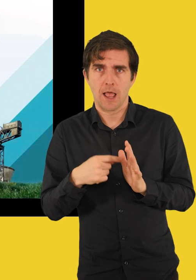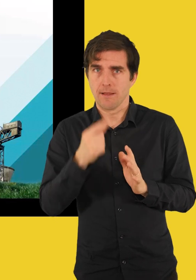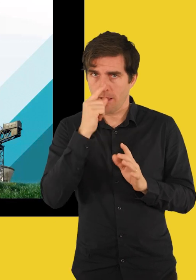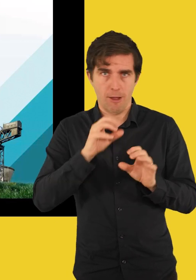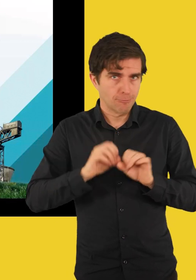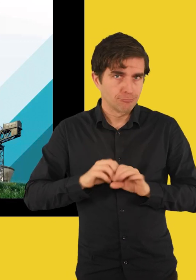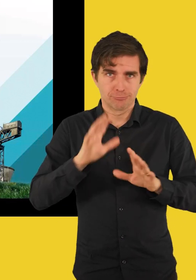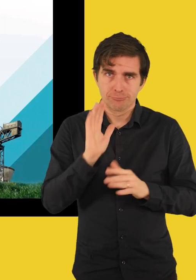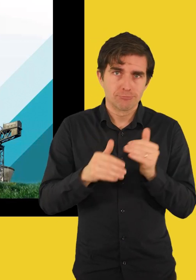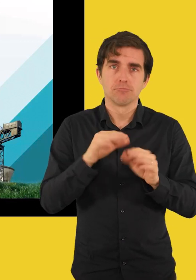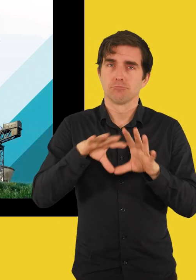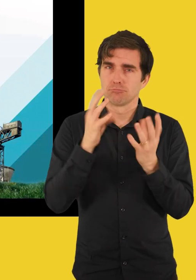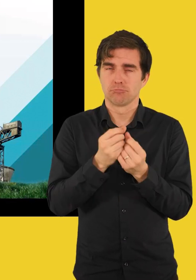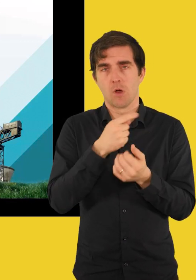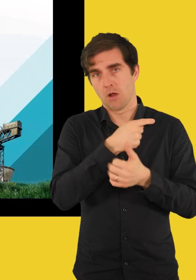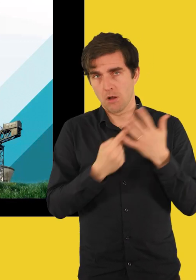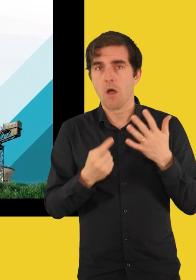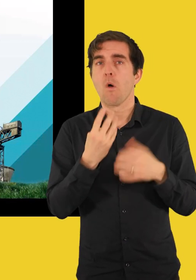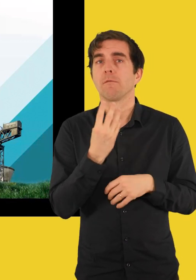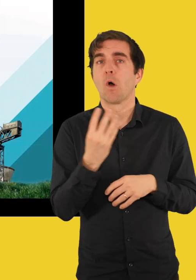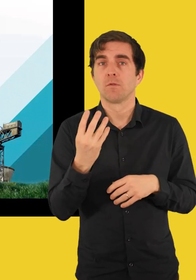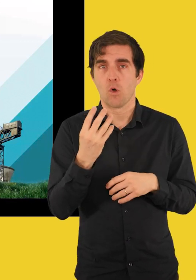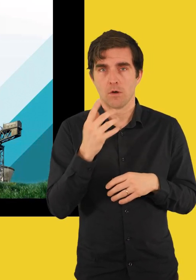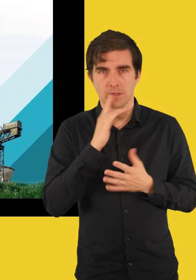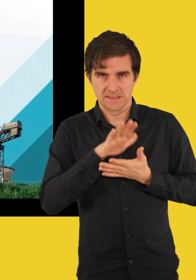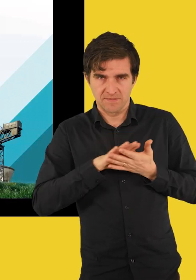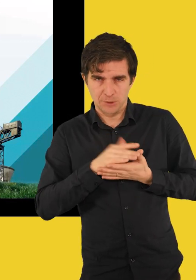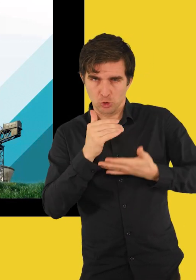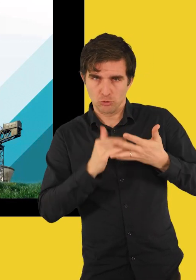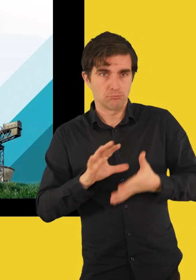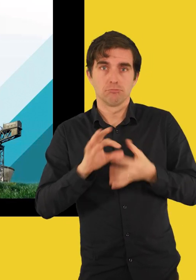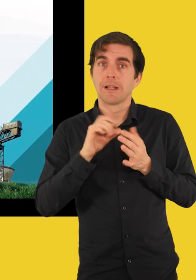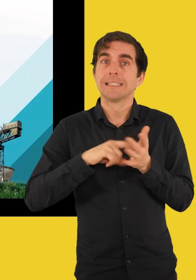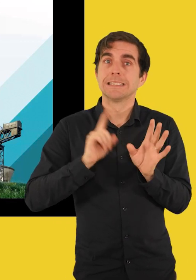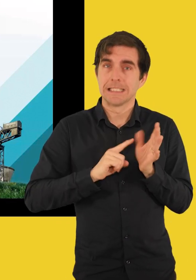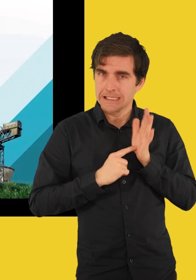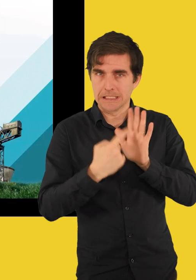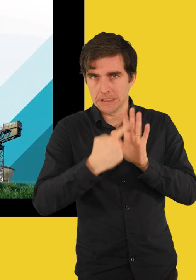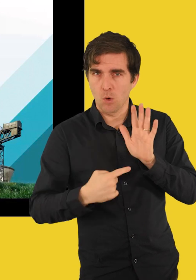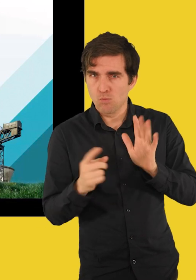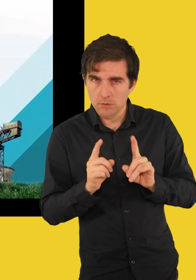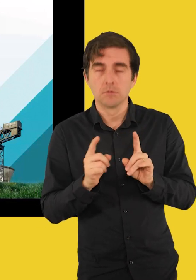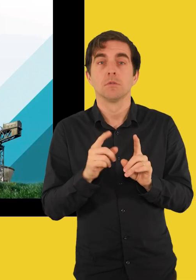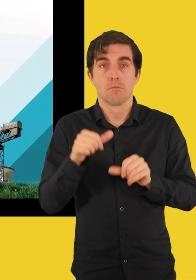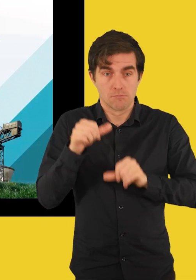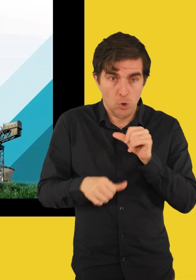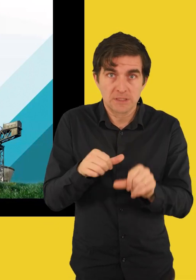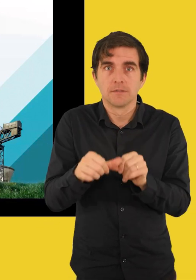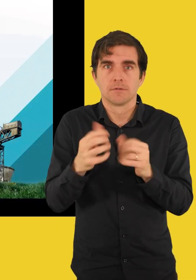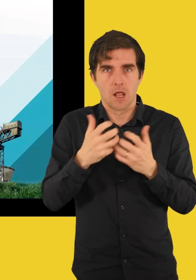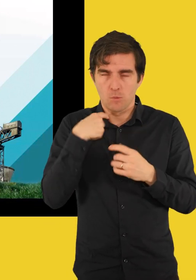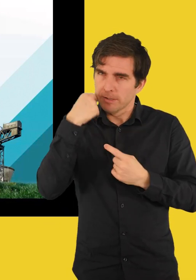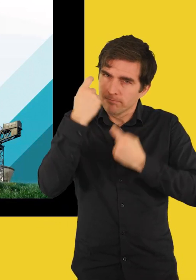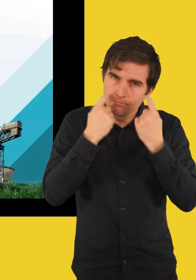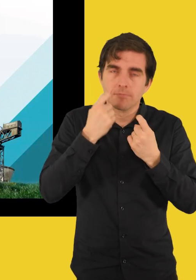screened for impact against all 44 definitions of the city portrait. They also, as part of that process, need